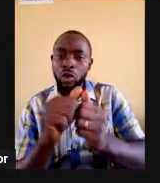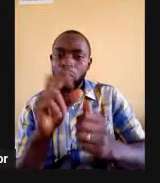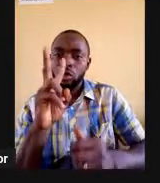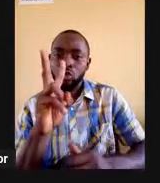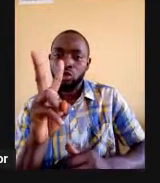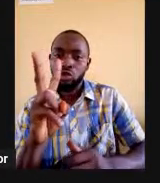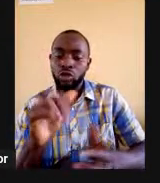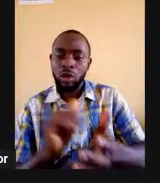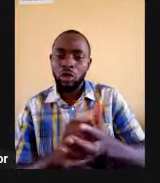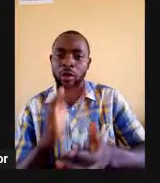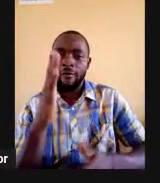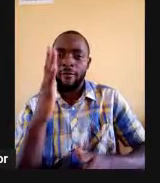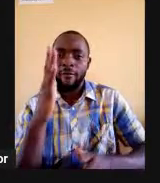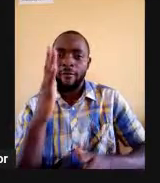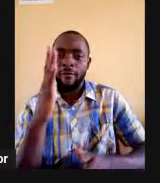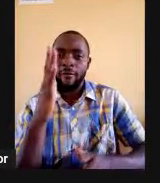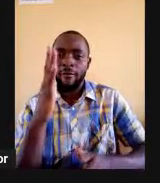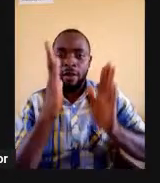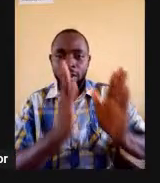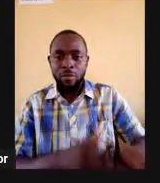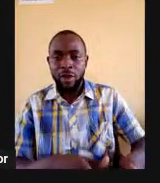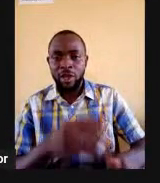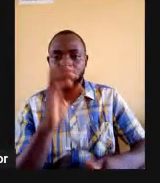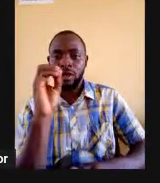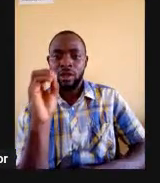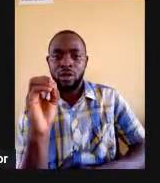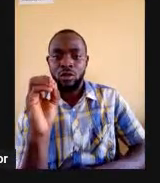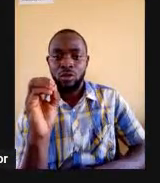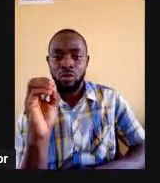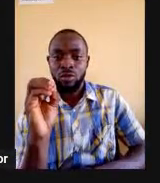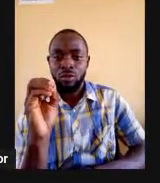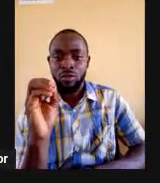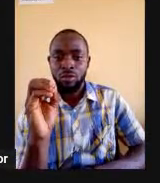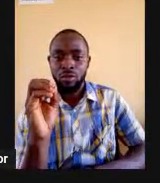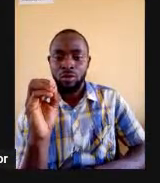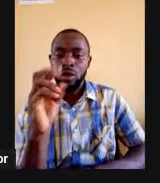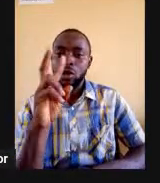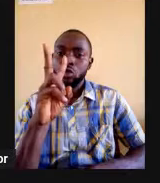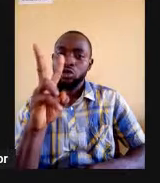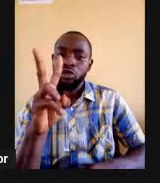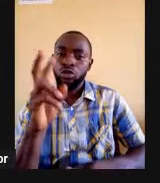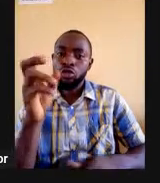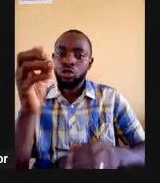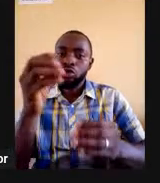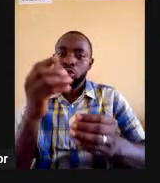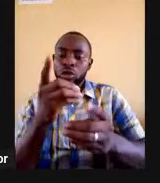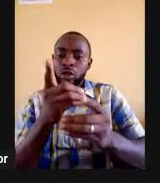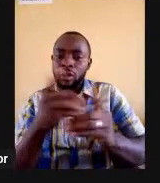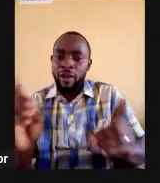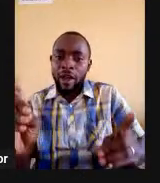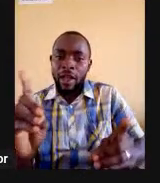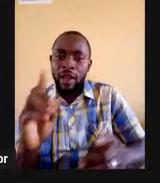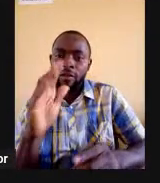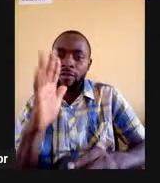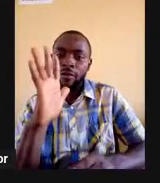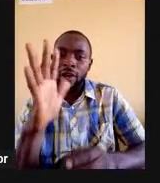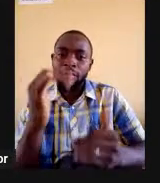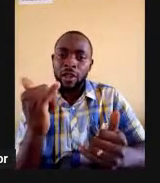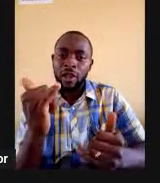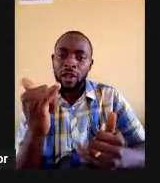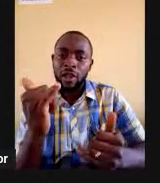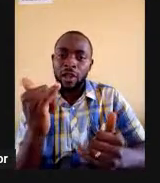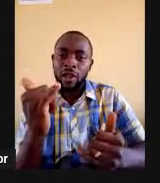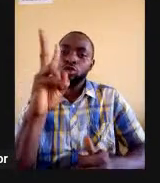5 remaining 0. Okay. 2 dividing 5 now will be 2 remaining